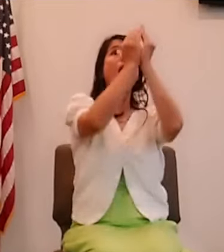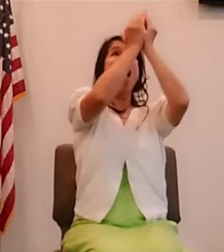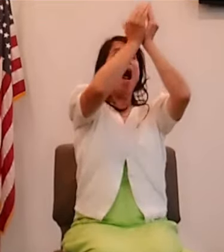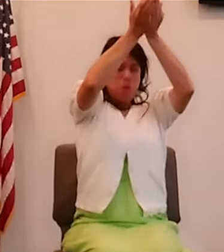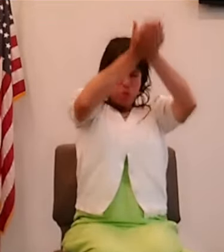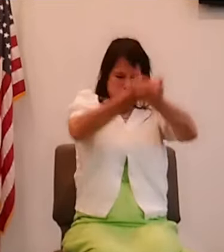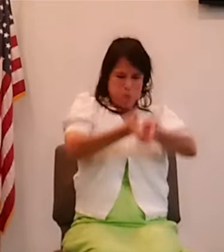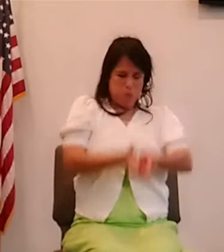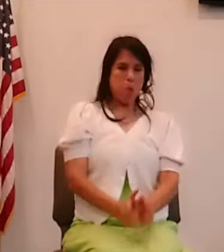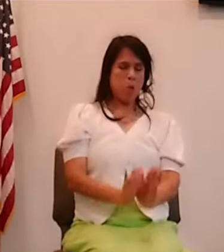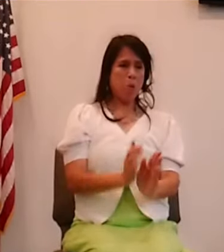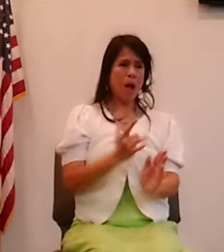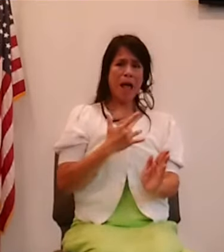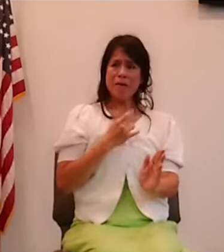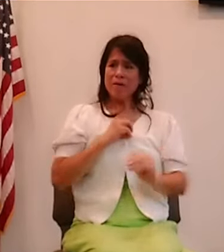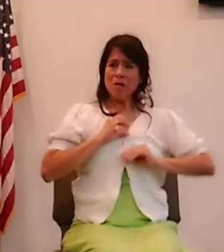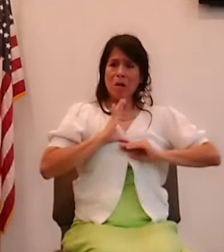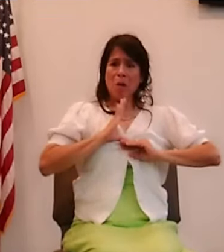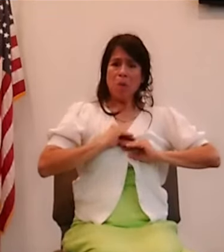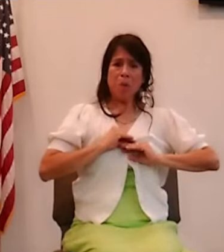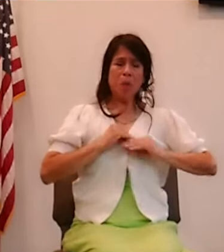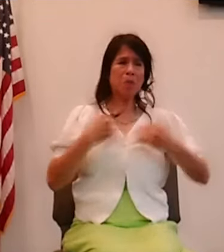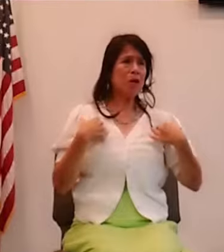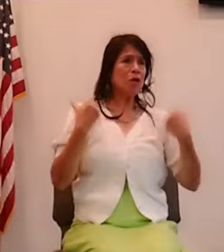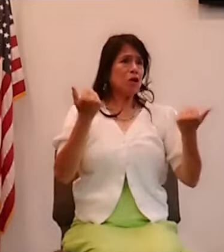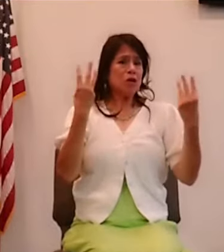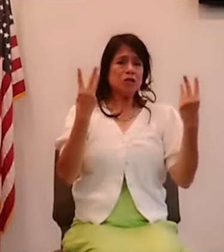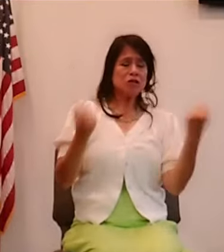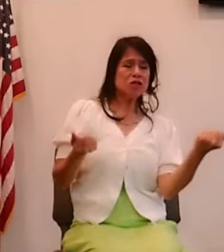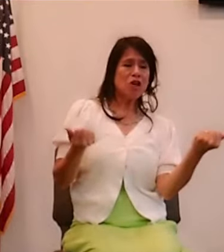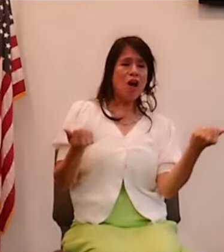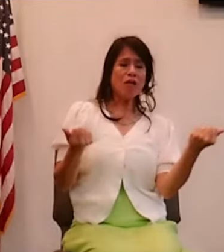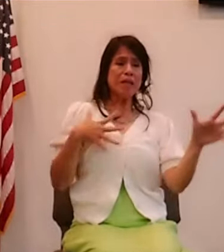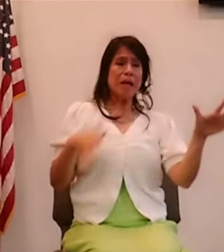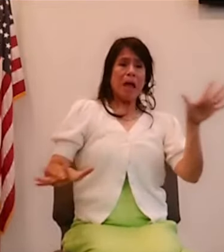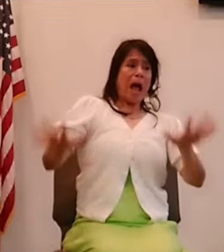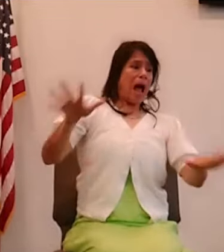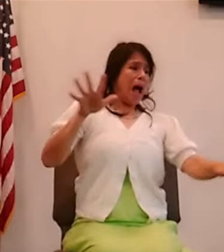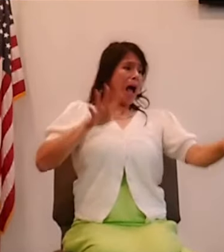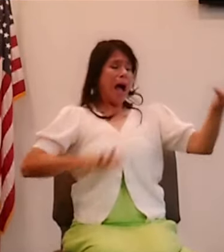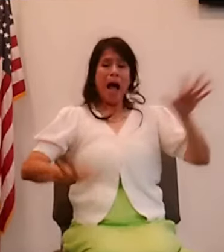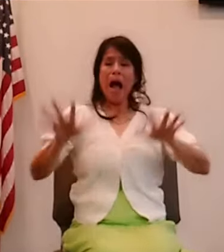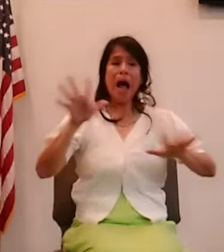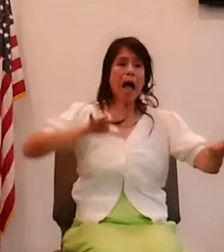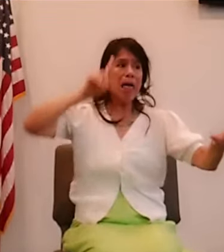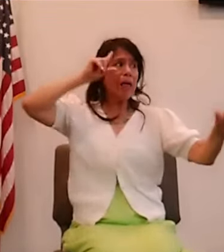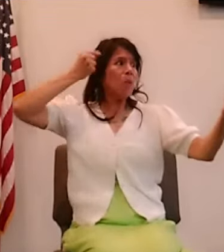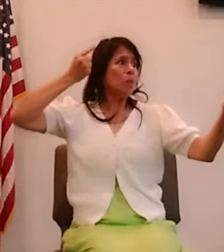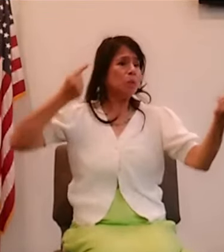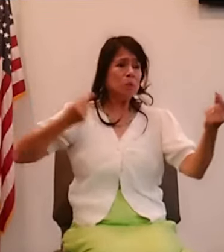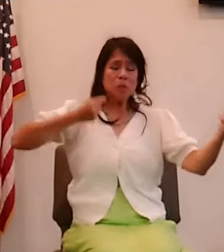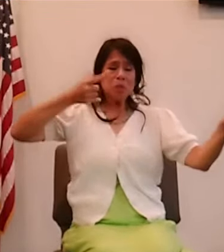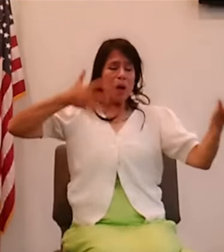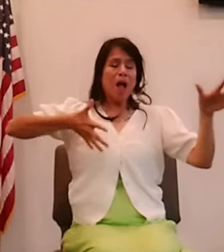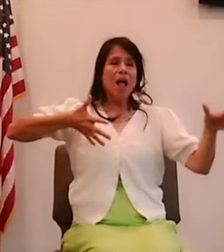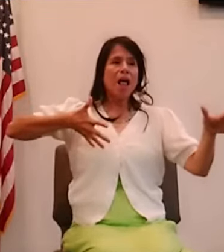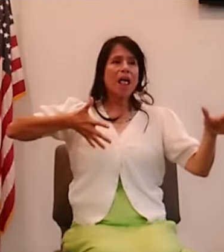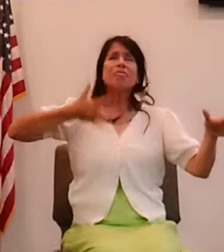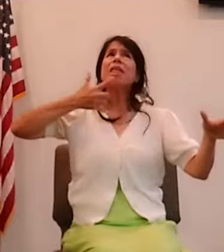melted away. They reeled and staggered like drunken men. They were at their wits' end. Then